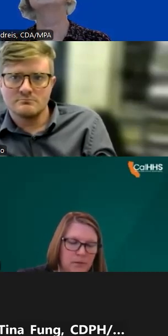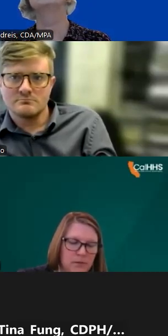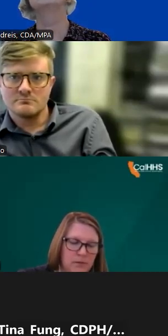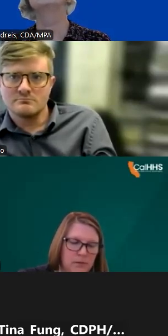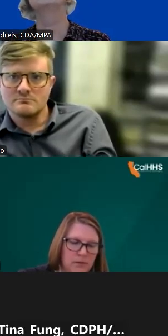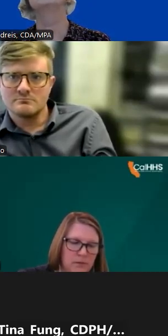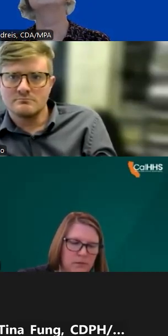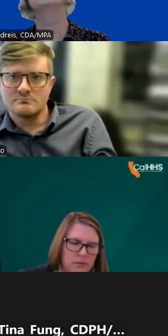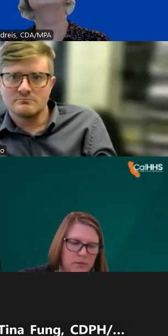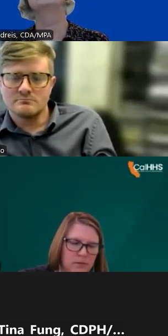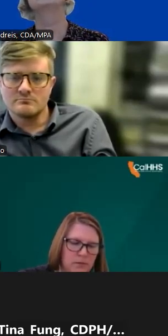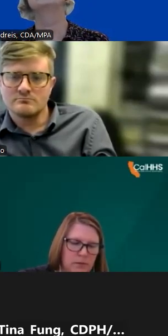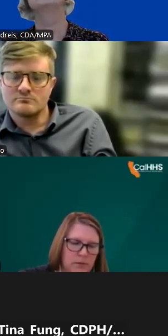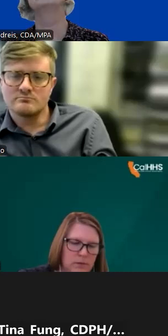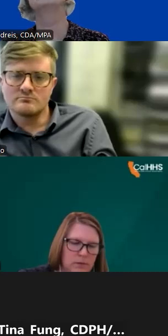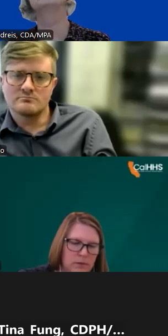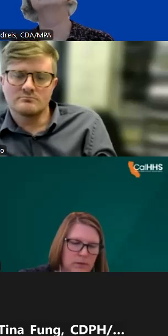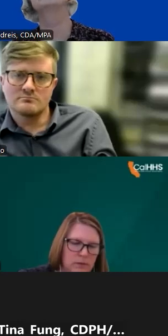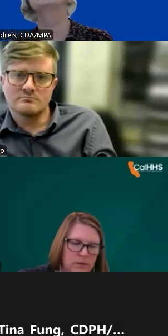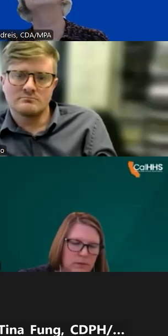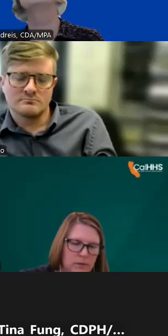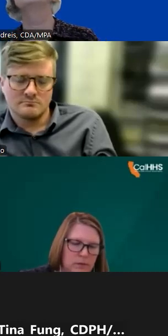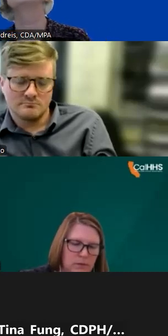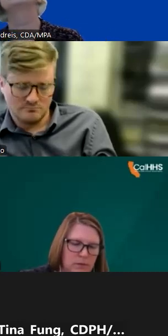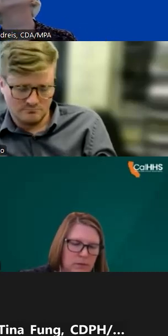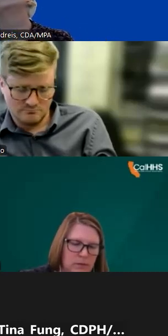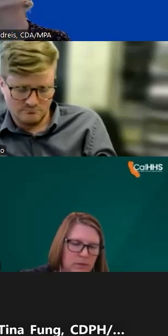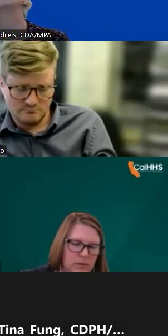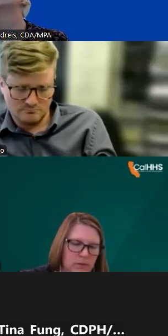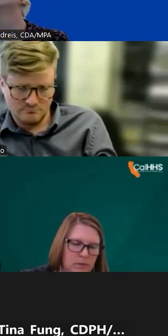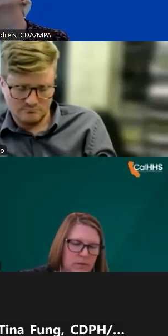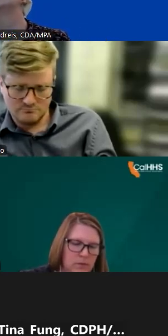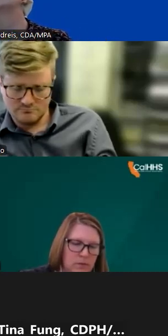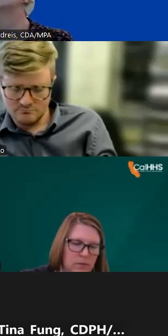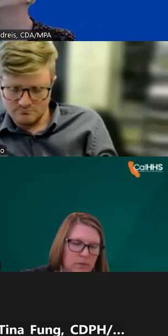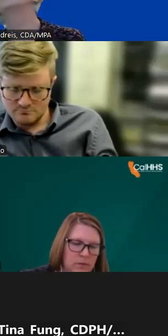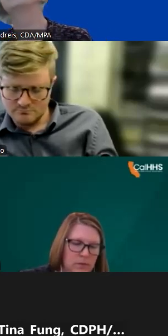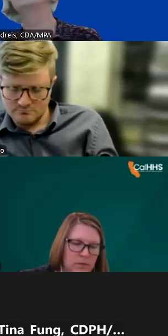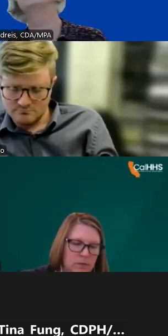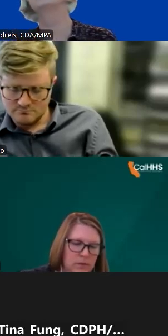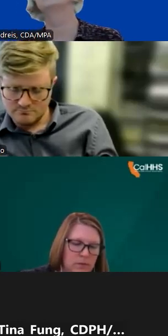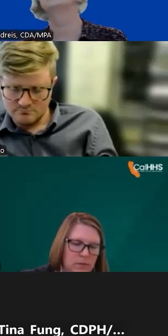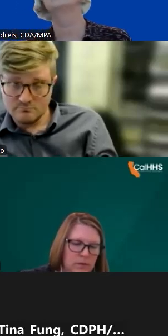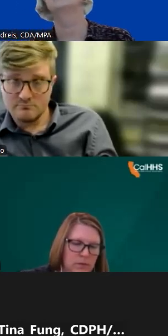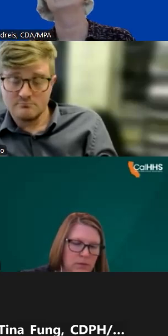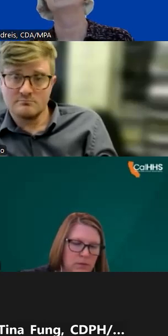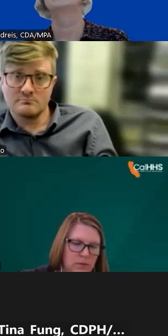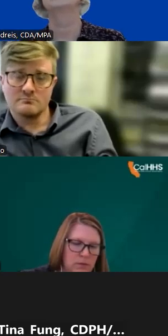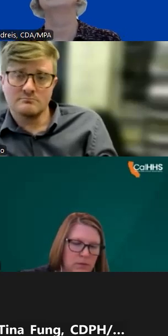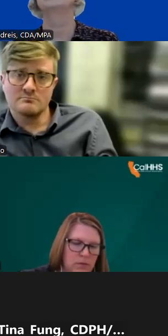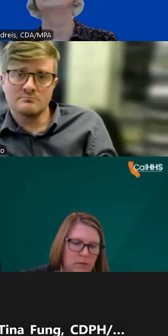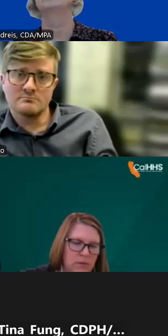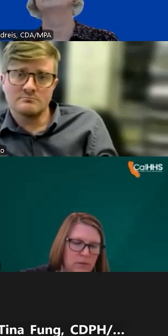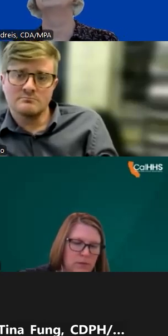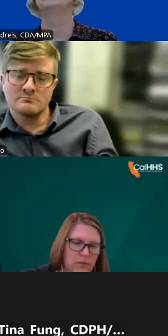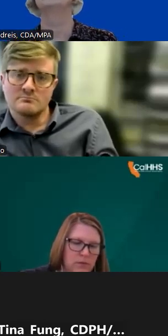particular media outlet has chosen to focus on, there's a whole bunch that's being left unsaid. And so, I don't know